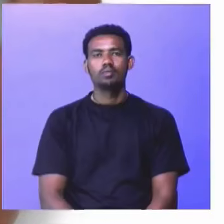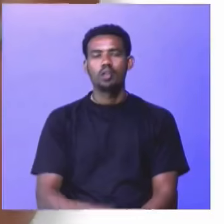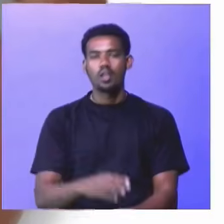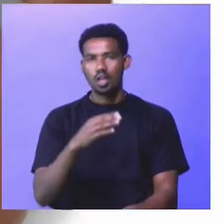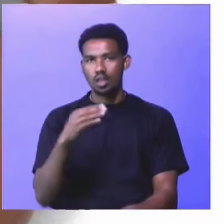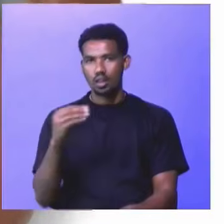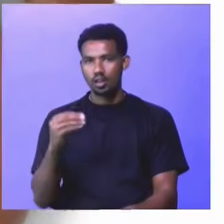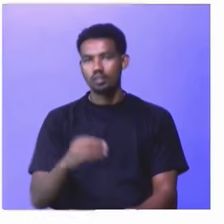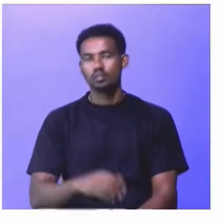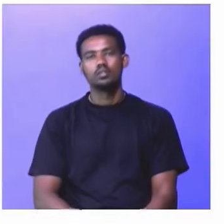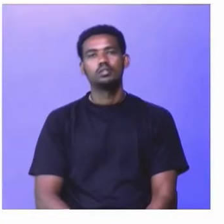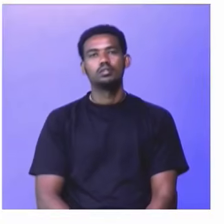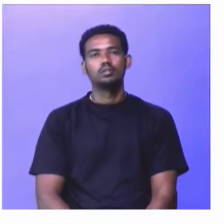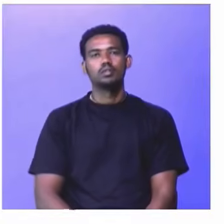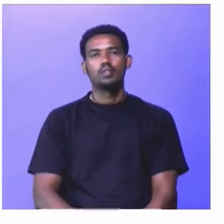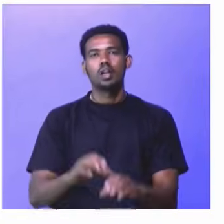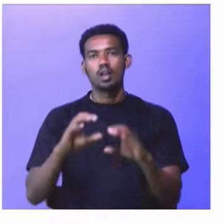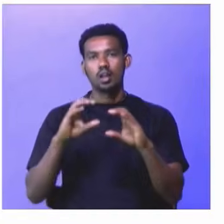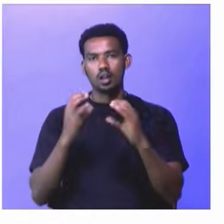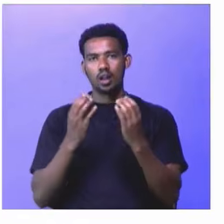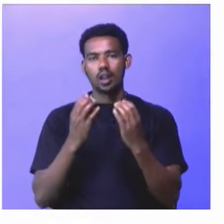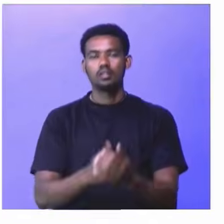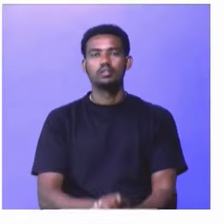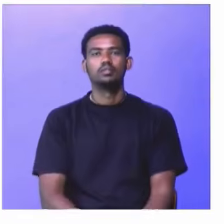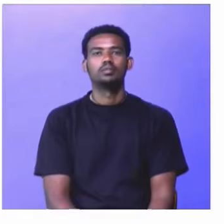and grade.